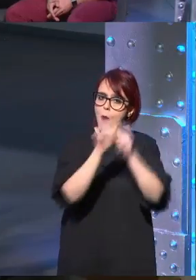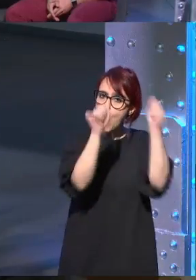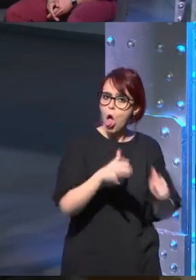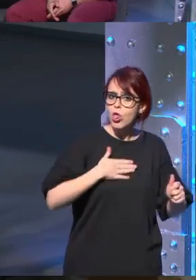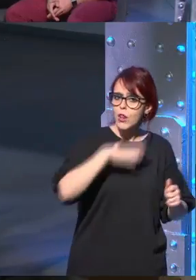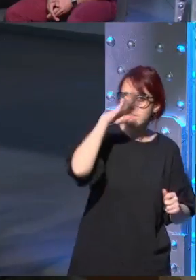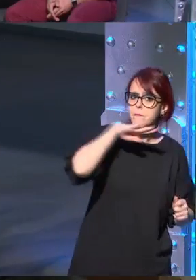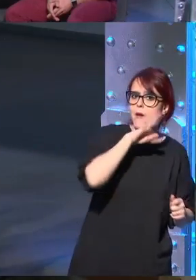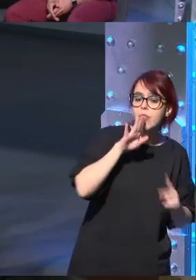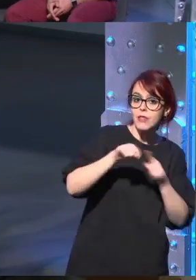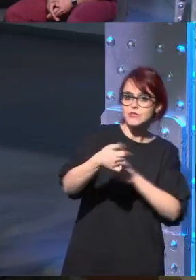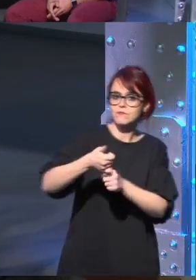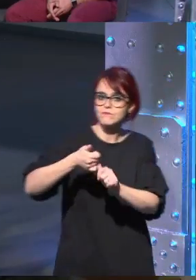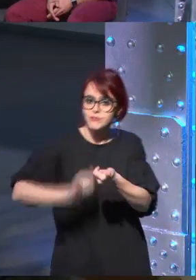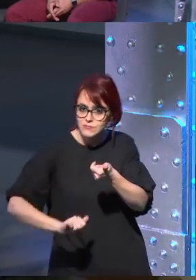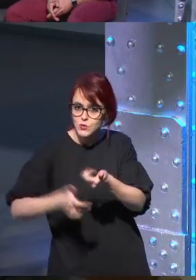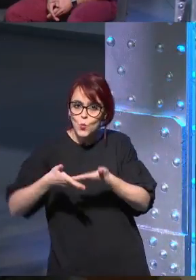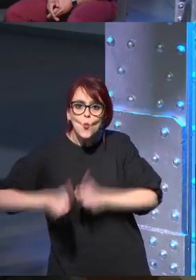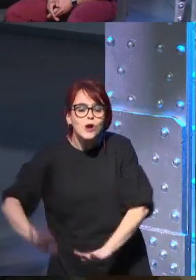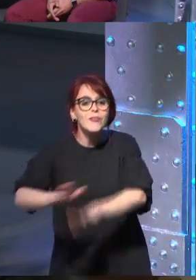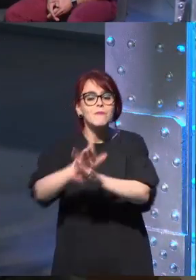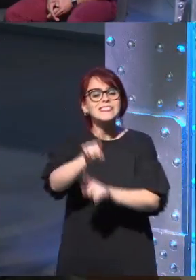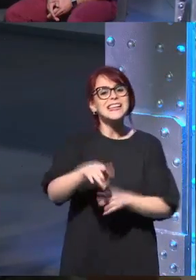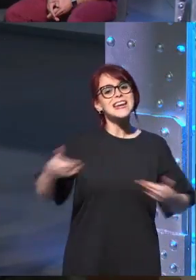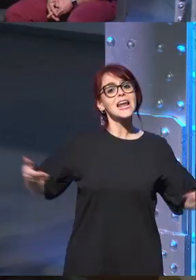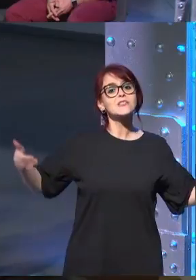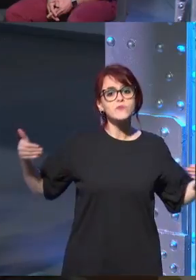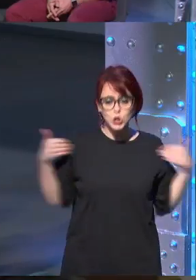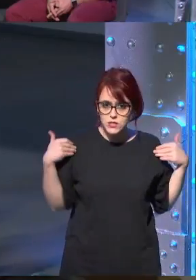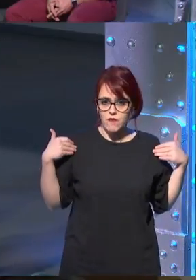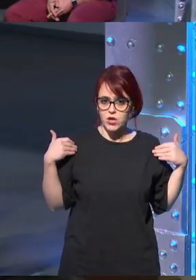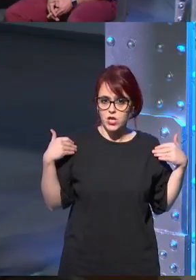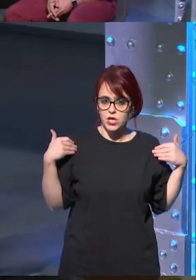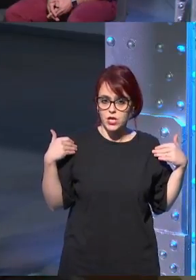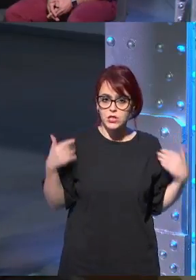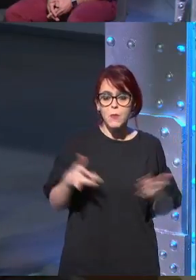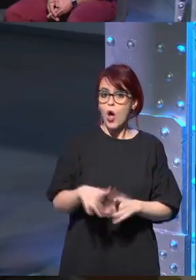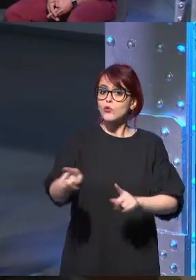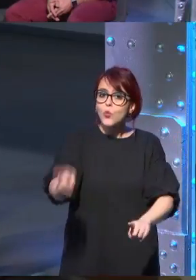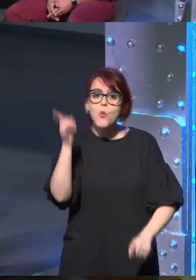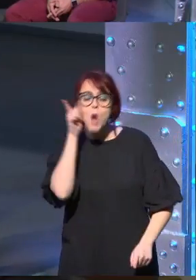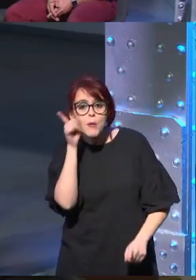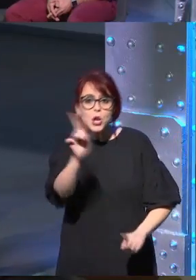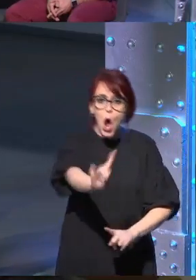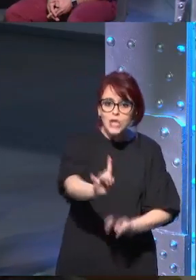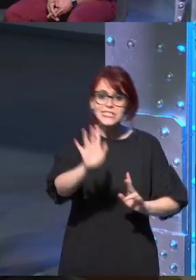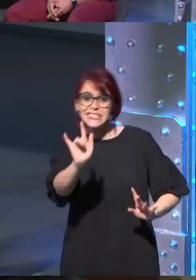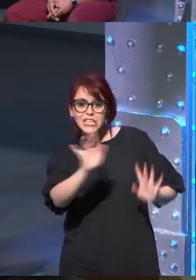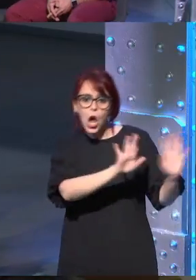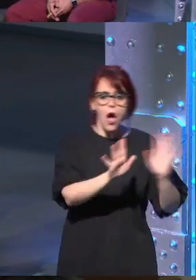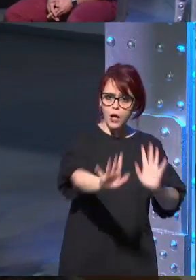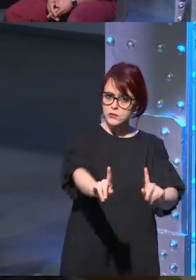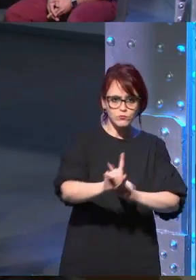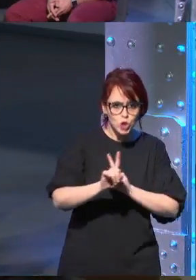the values, and also the parents need to set an example and make their children